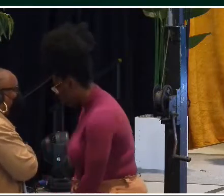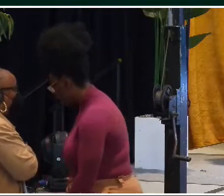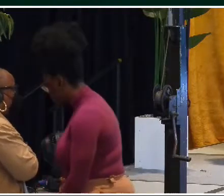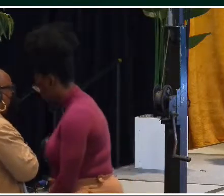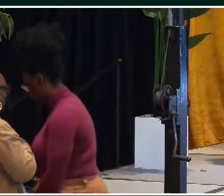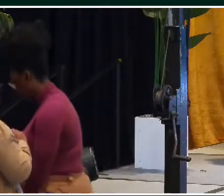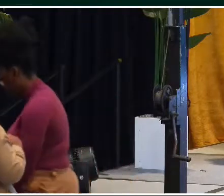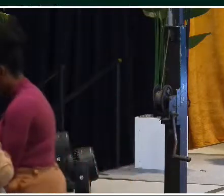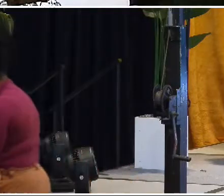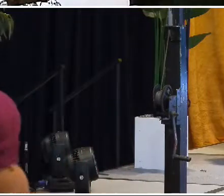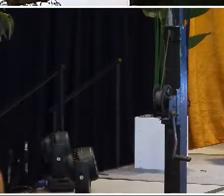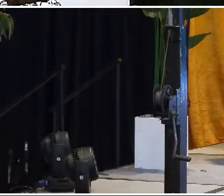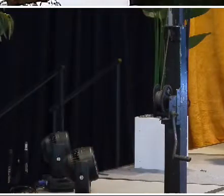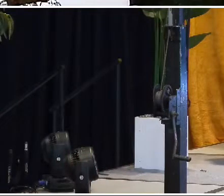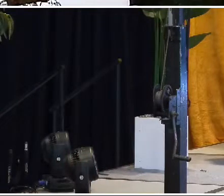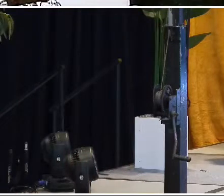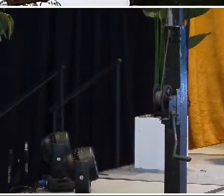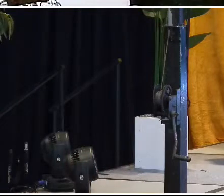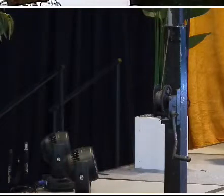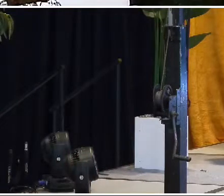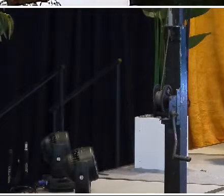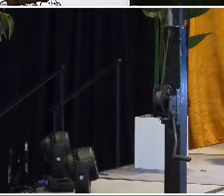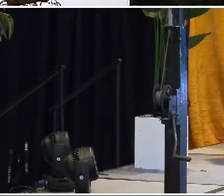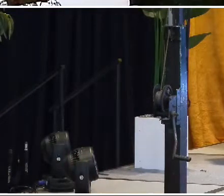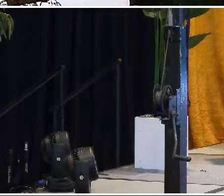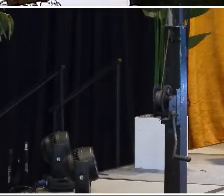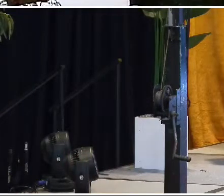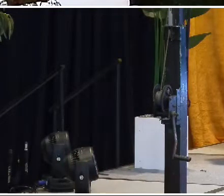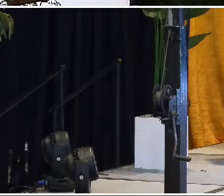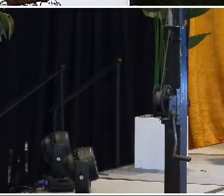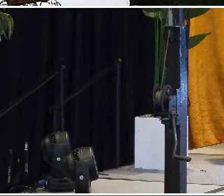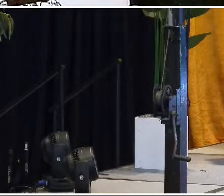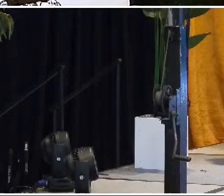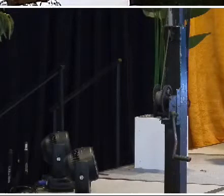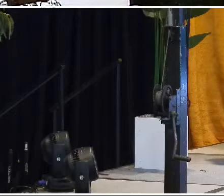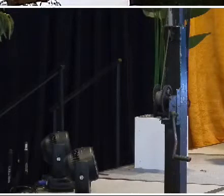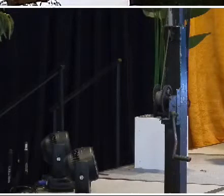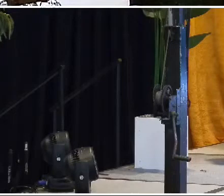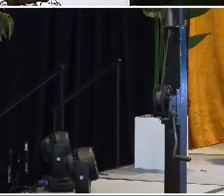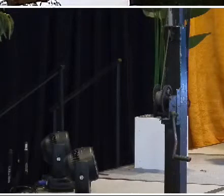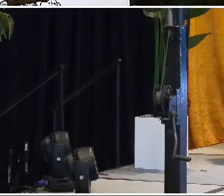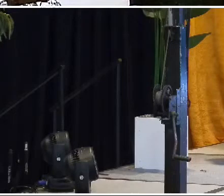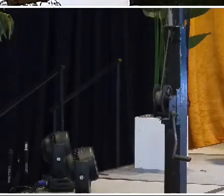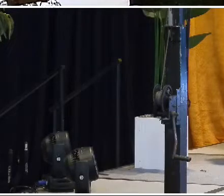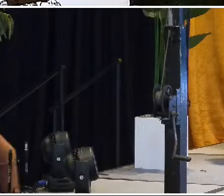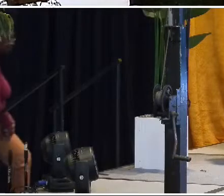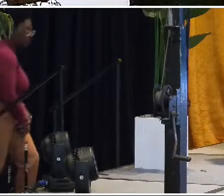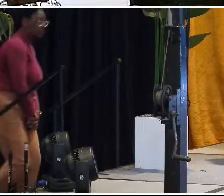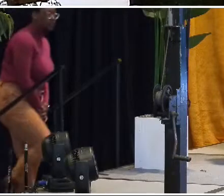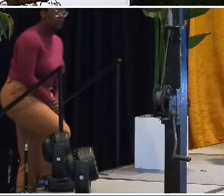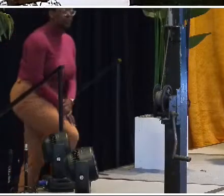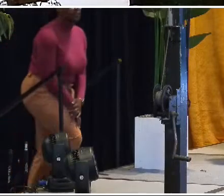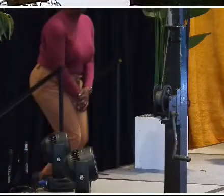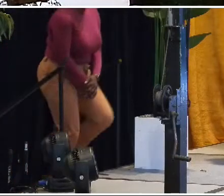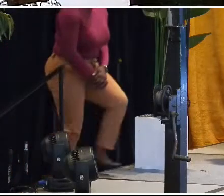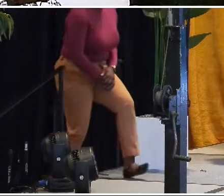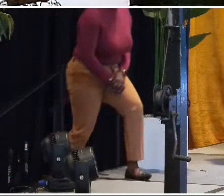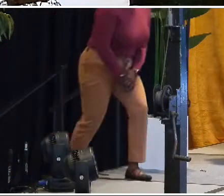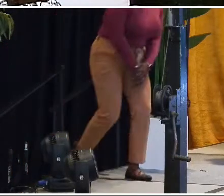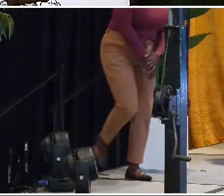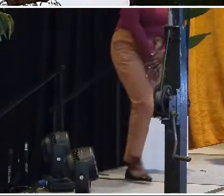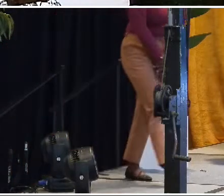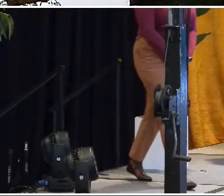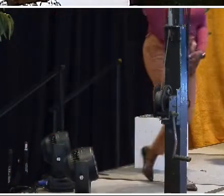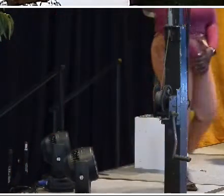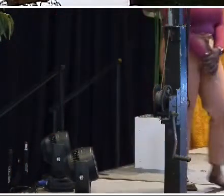Good morning, family. We're going to pour libation, and libation is going to bring all the energy